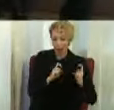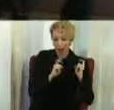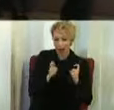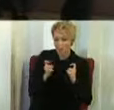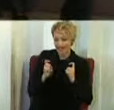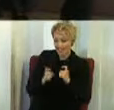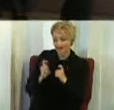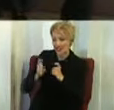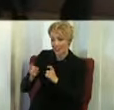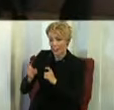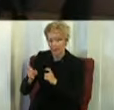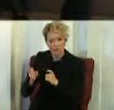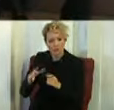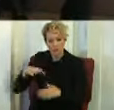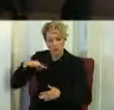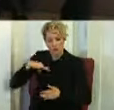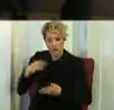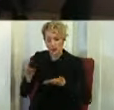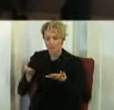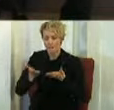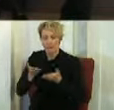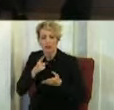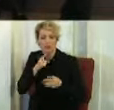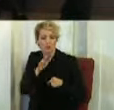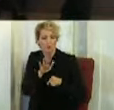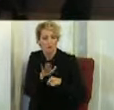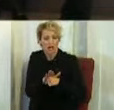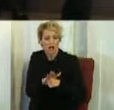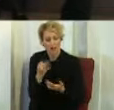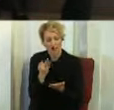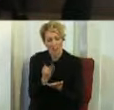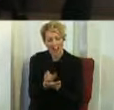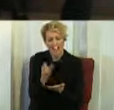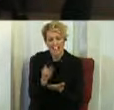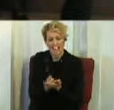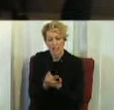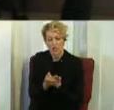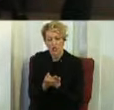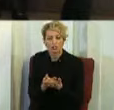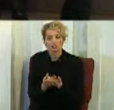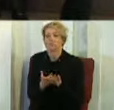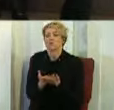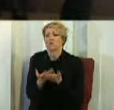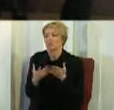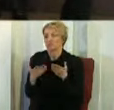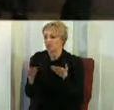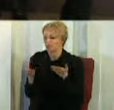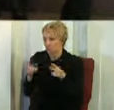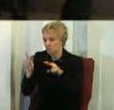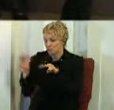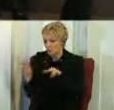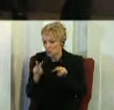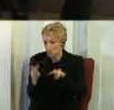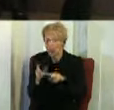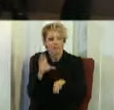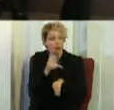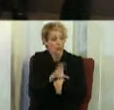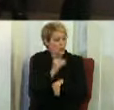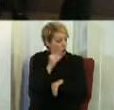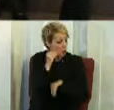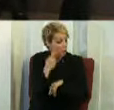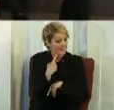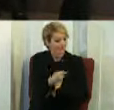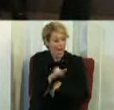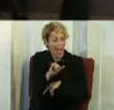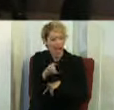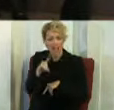in ministry, as well as making a pledge to be a financial steward of your church home? Please say, I do. I